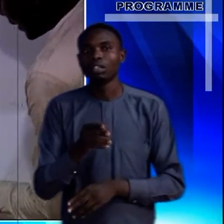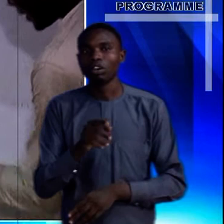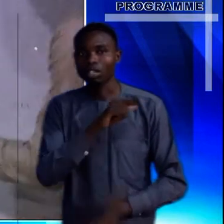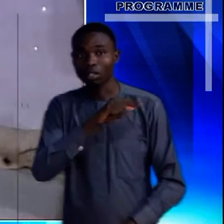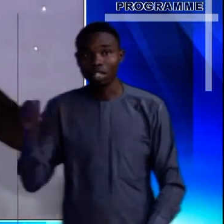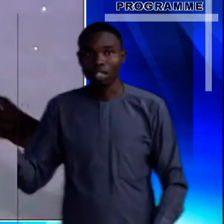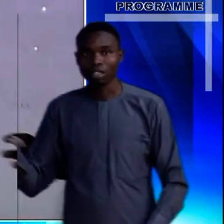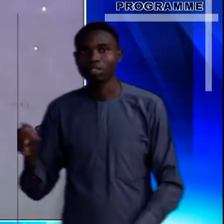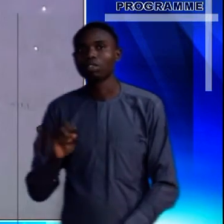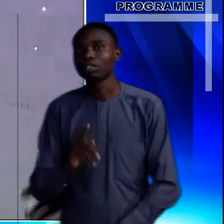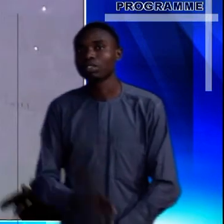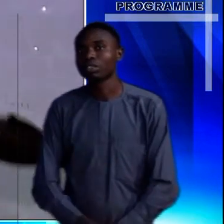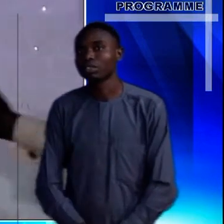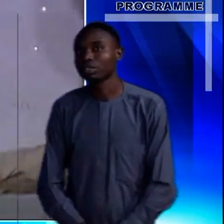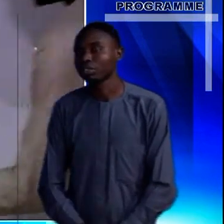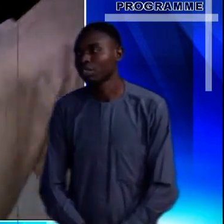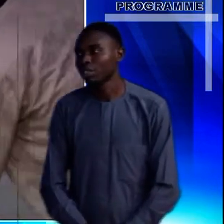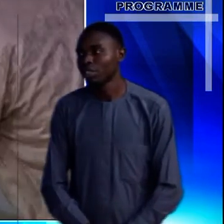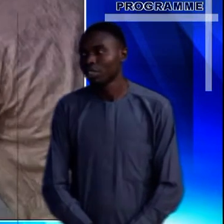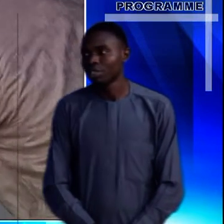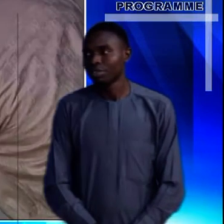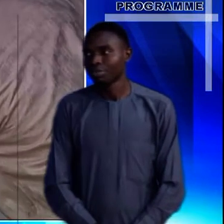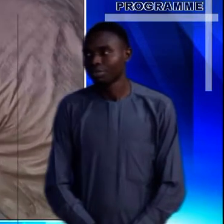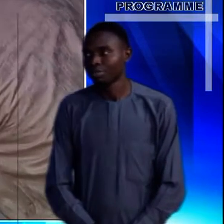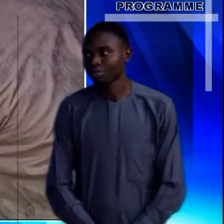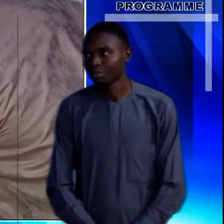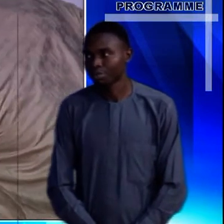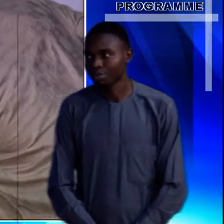3, 0. It's all the same. So this means that